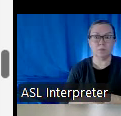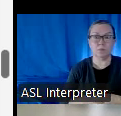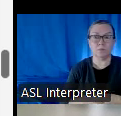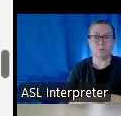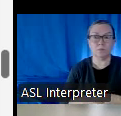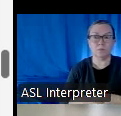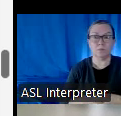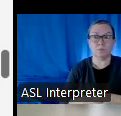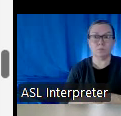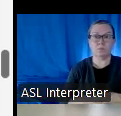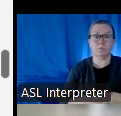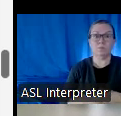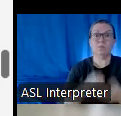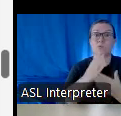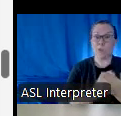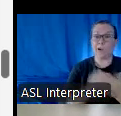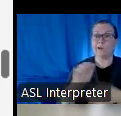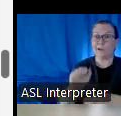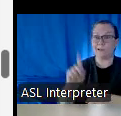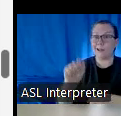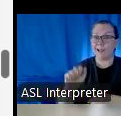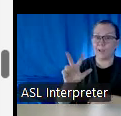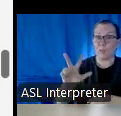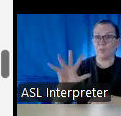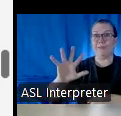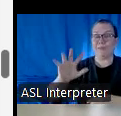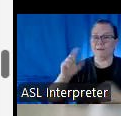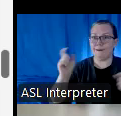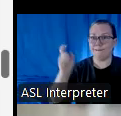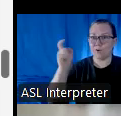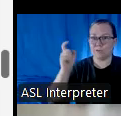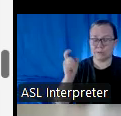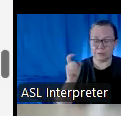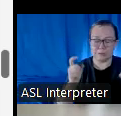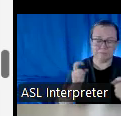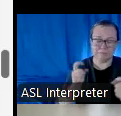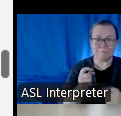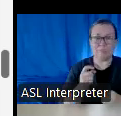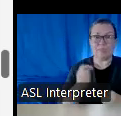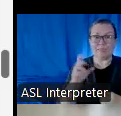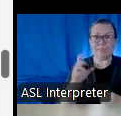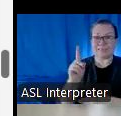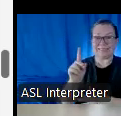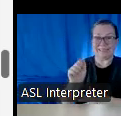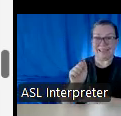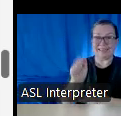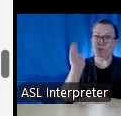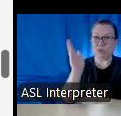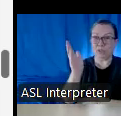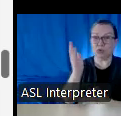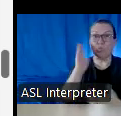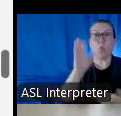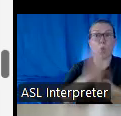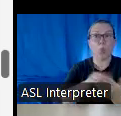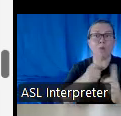So as part of the American Disabilities Act 35th anniversary celebration, for today's presentation, we have the opportunity to learn from